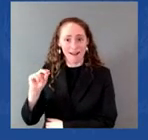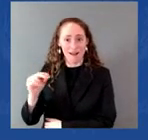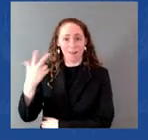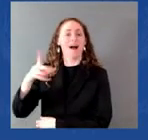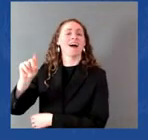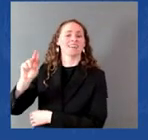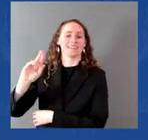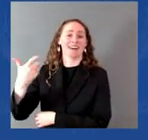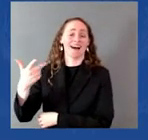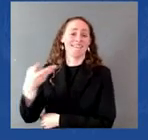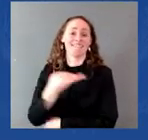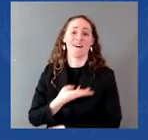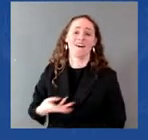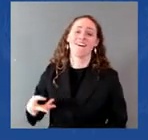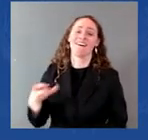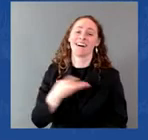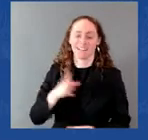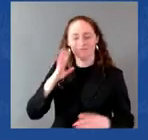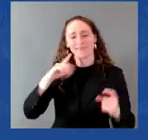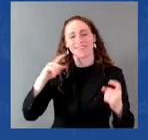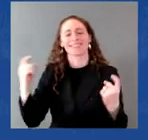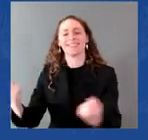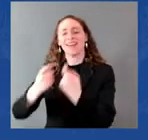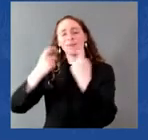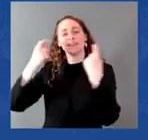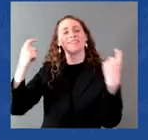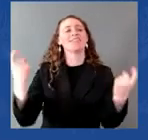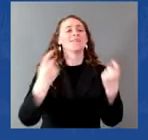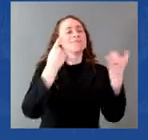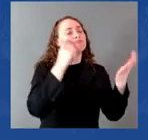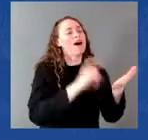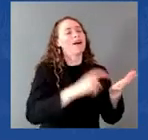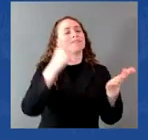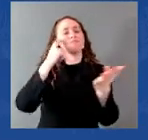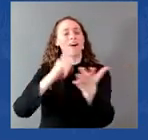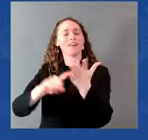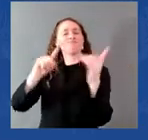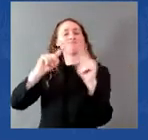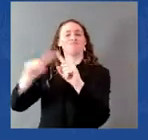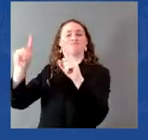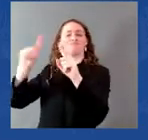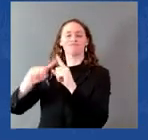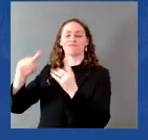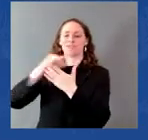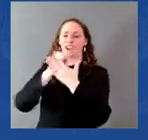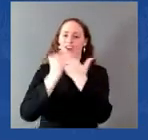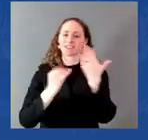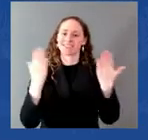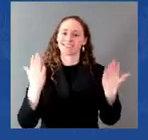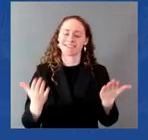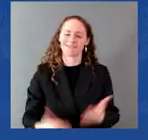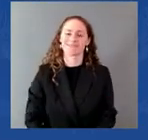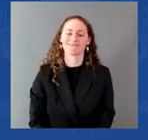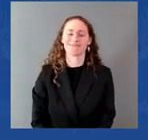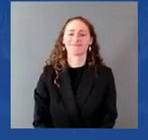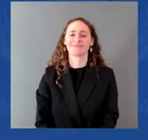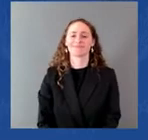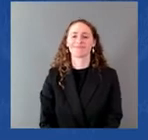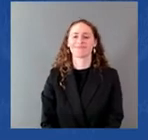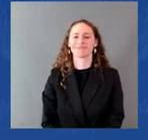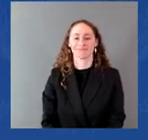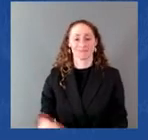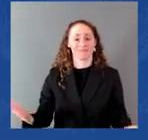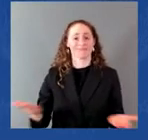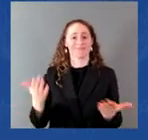for the Kennedy Center expansion to broaden its cultural impact. As the Kennedy Center celebrates its 50th anniversary, as President,